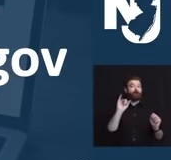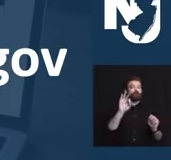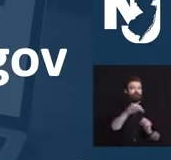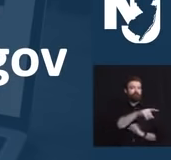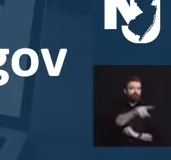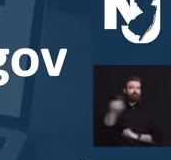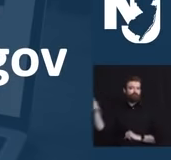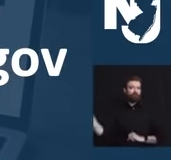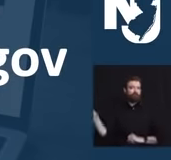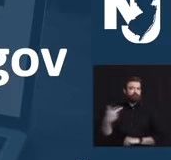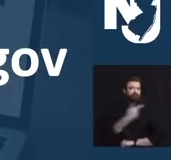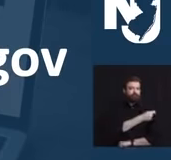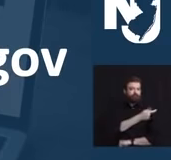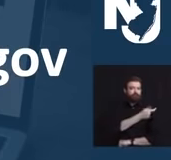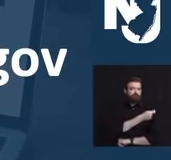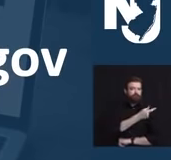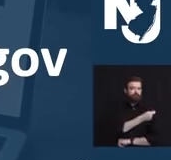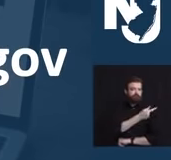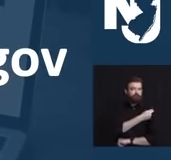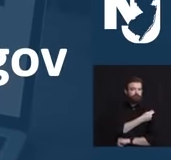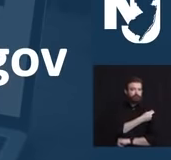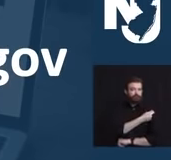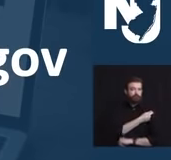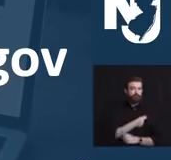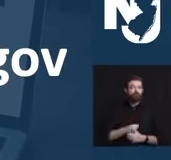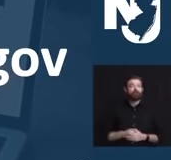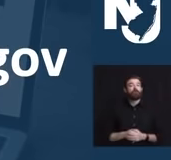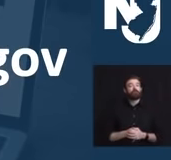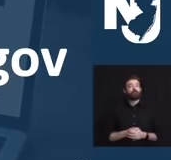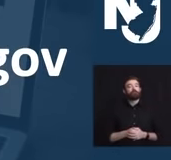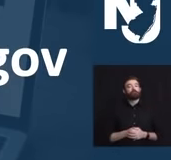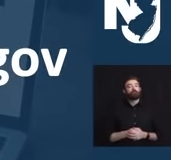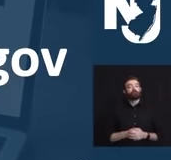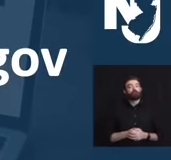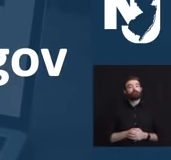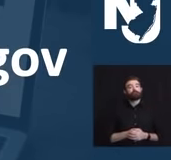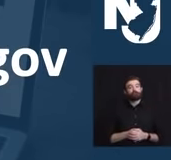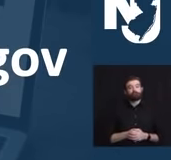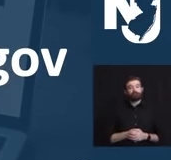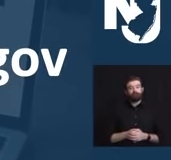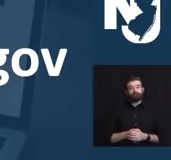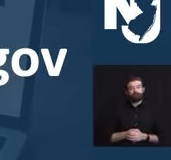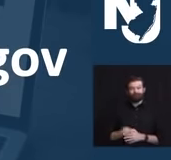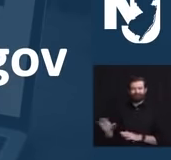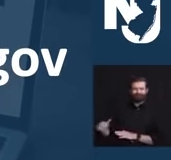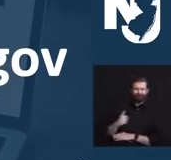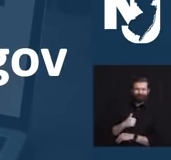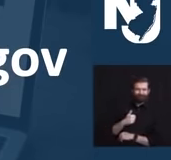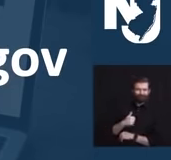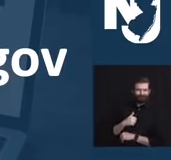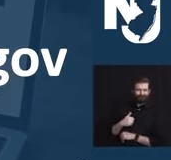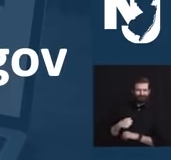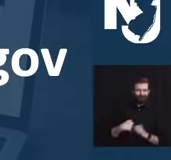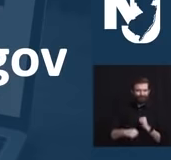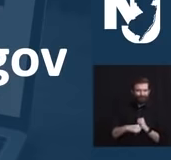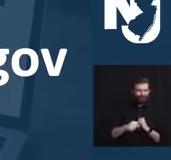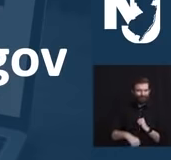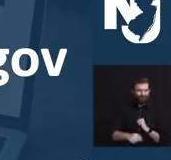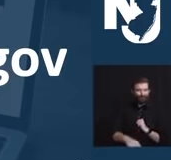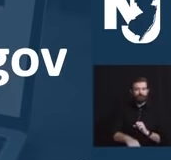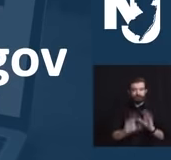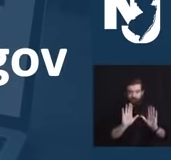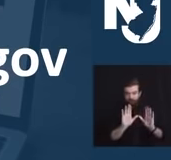Therefore, on a parallel track, this is going to take a while, Judy. I hope you got some time on your hands today. On a parallel